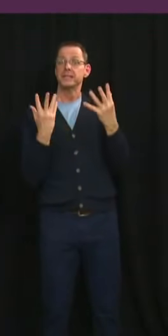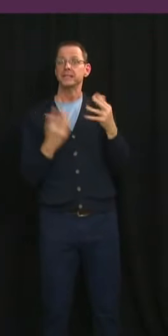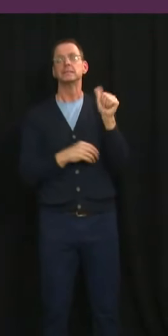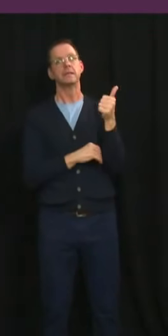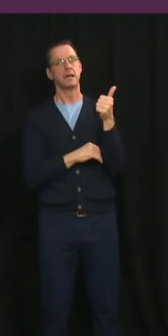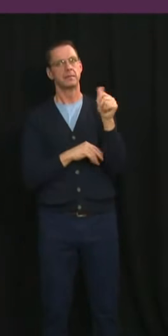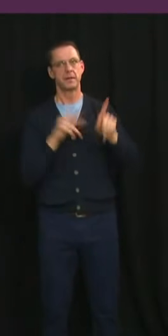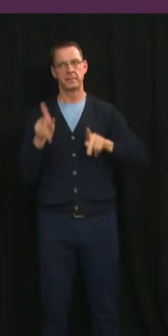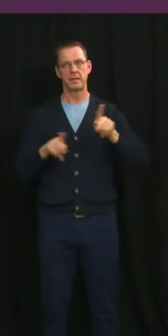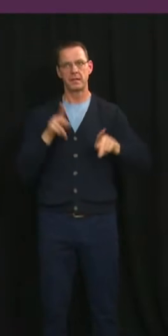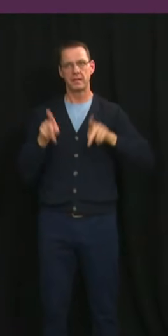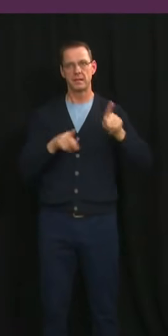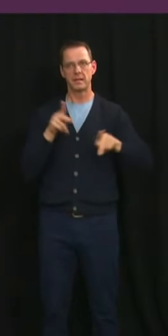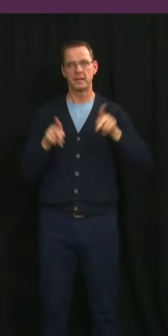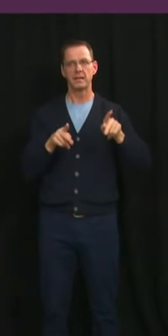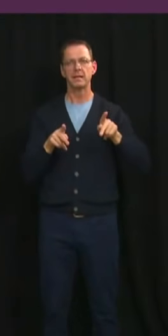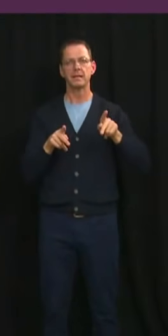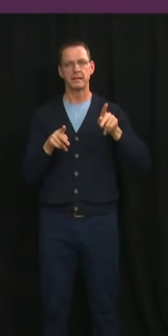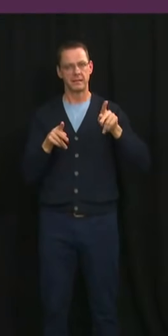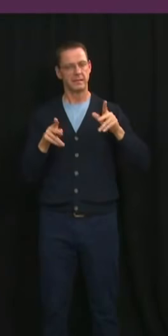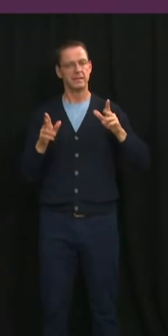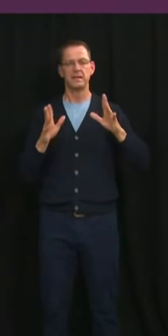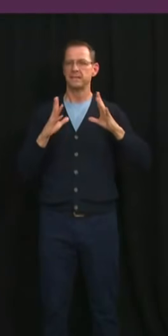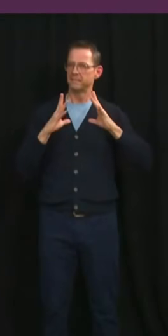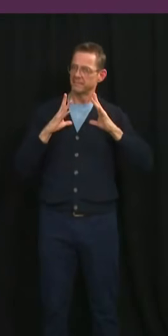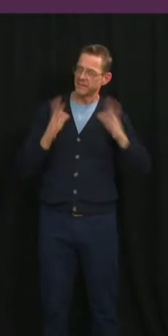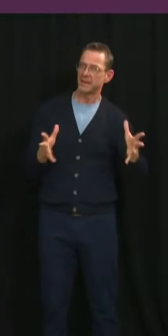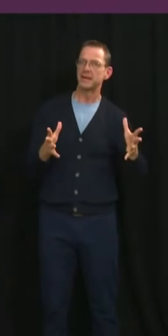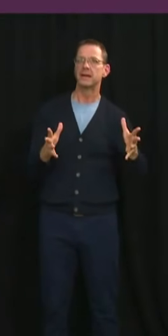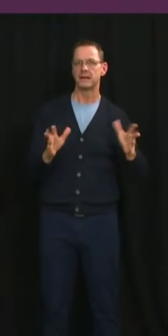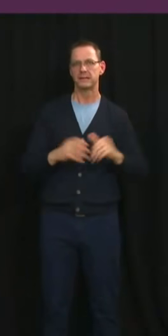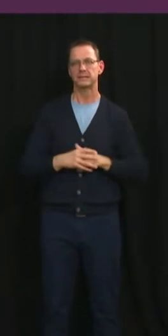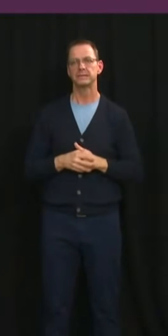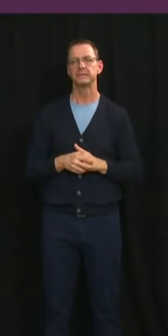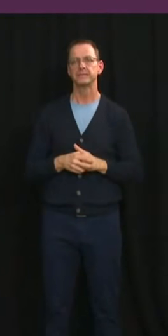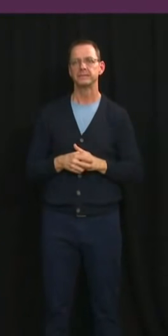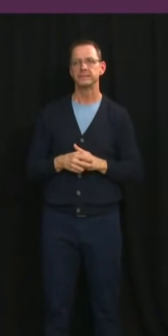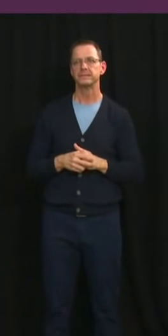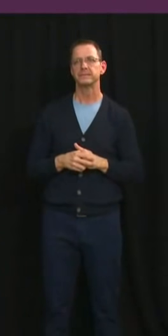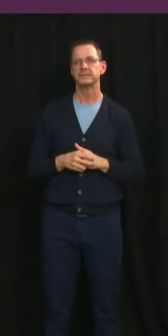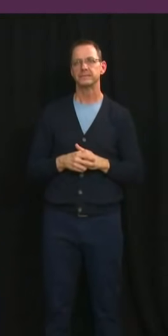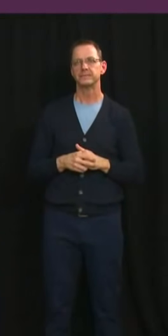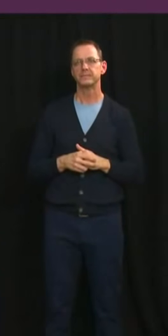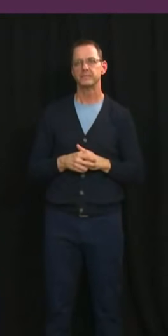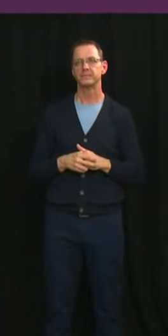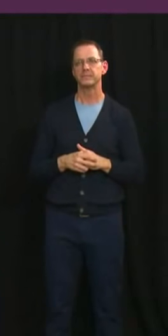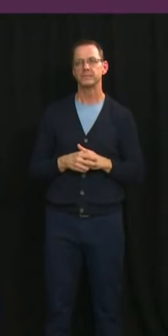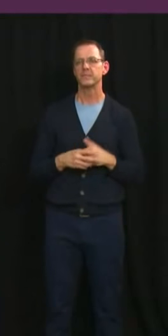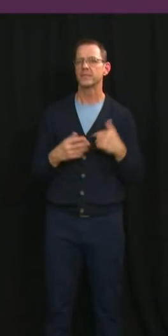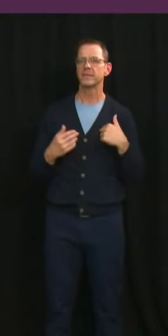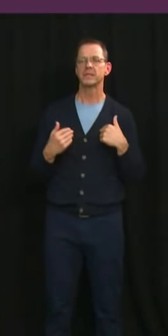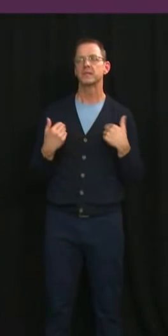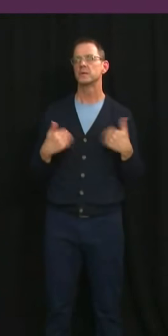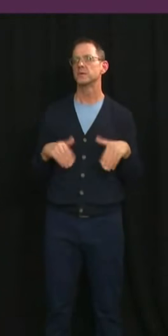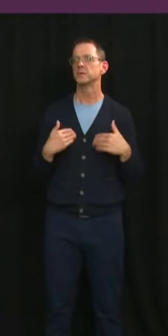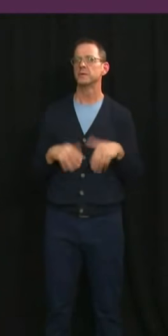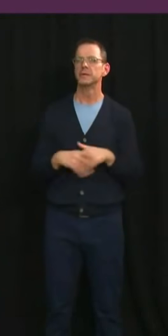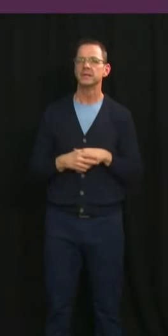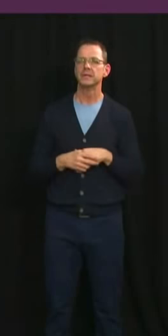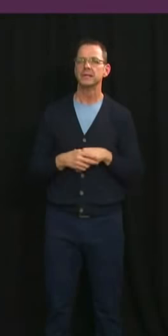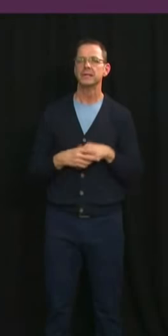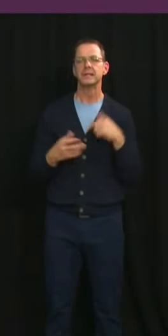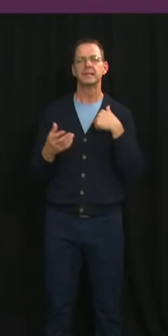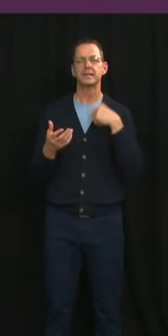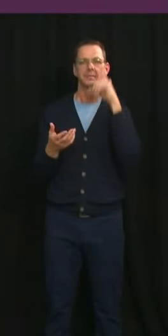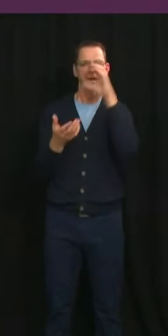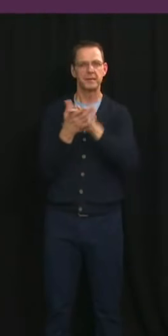rules. I firmly believe that these mandatory health measures will only be needed for a short while as